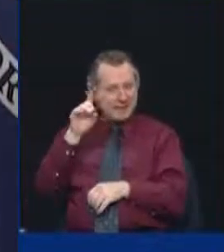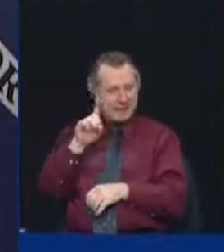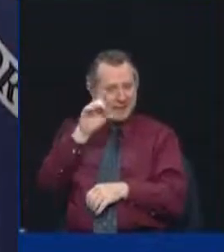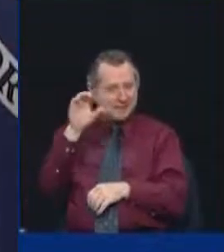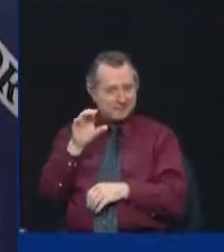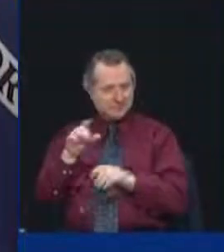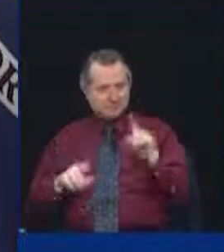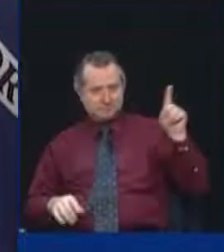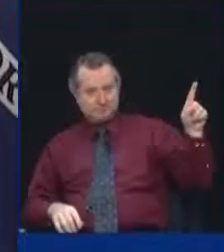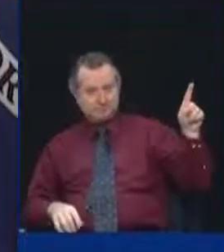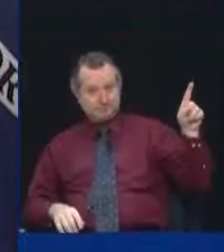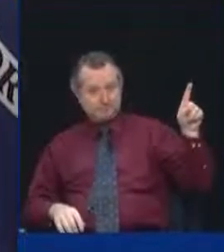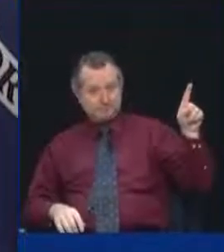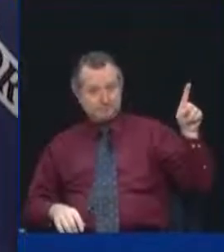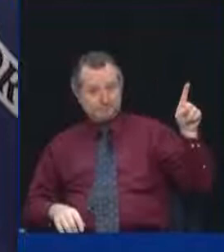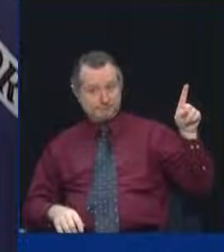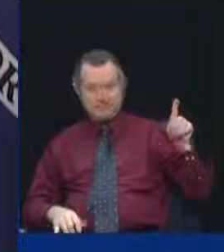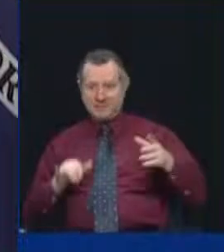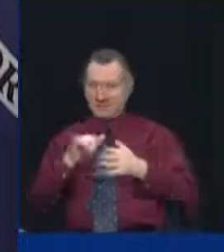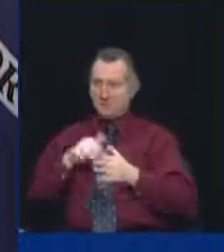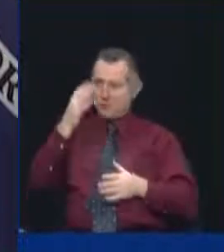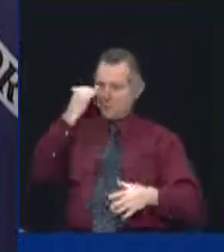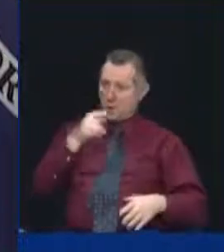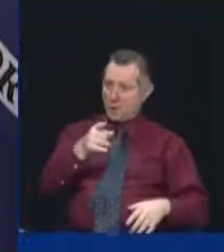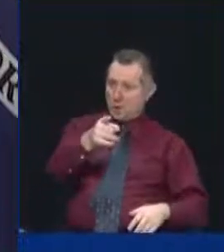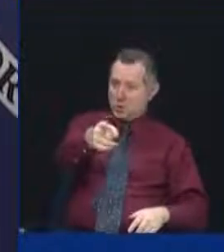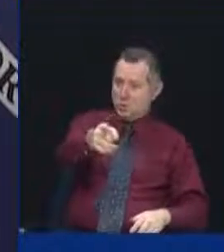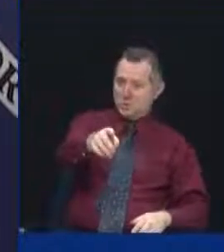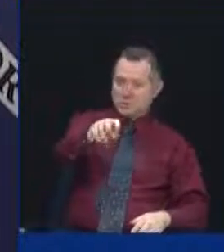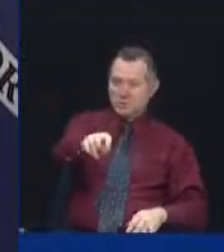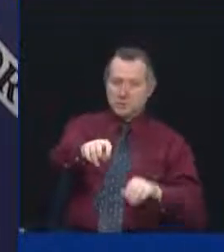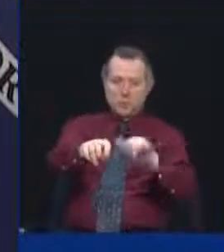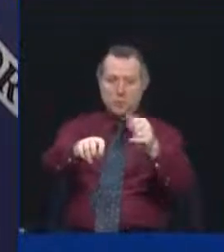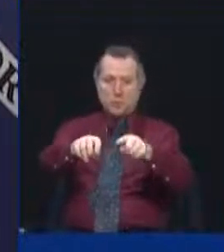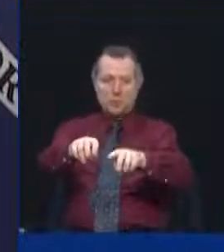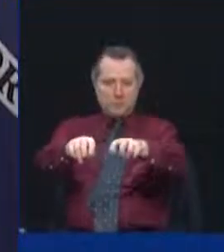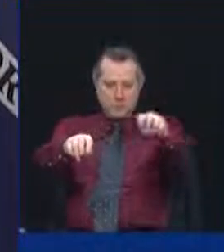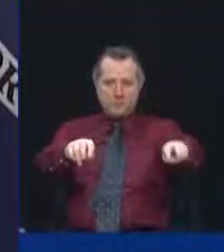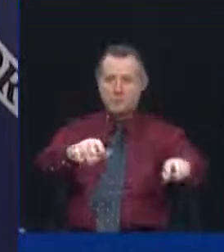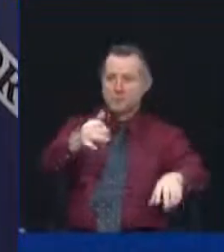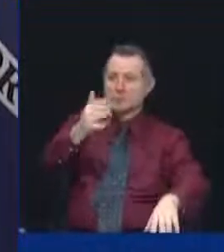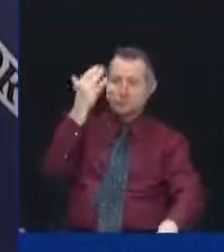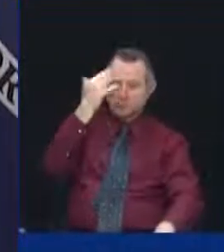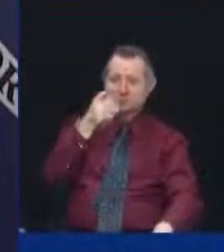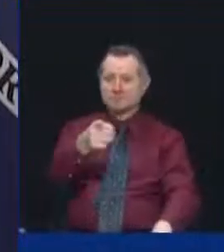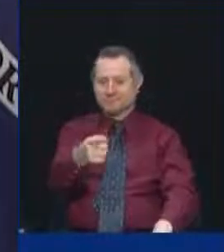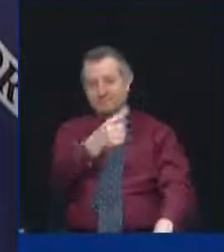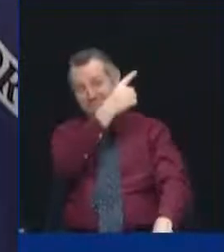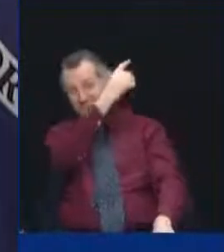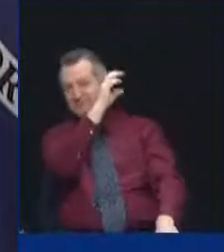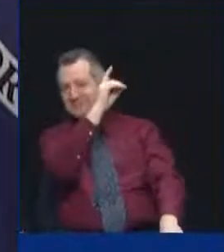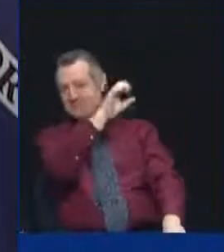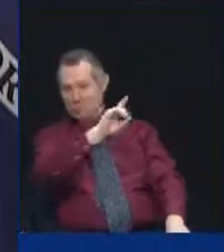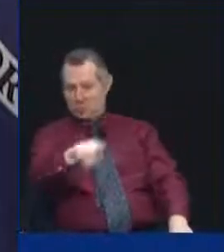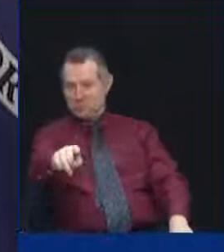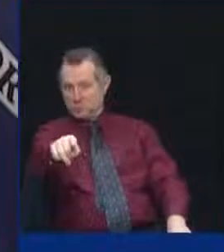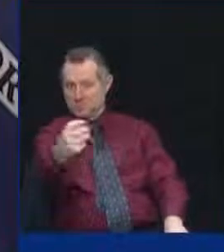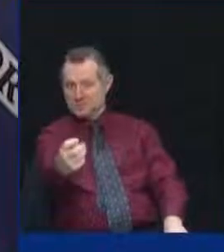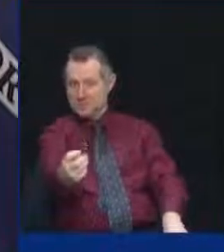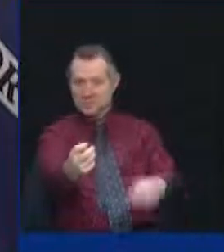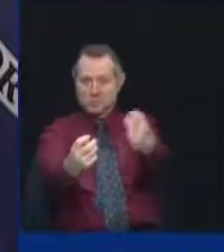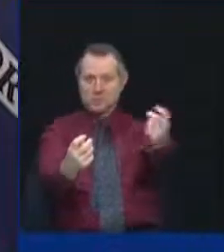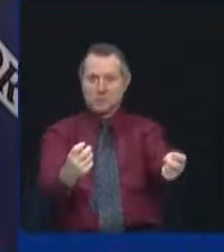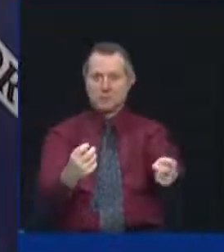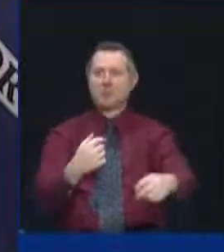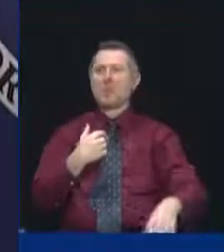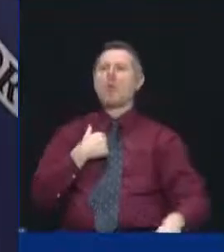don't have anyone sitting next to you. That's why you have a distance right now. Now you could say, I don't like the distance, I want to sit right up